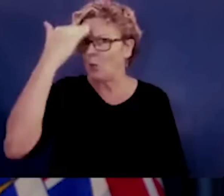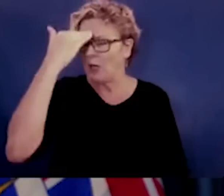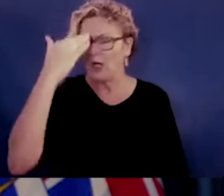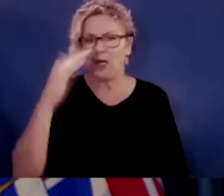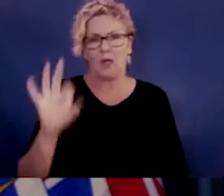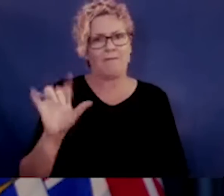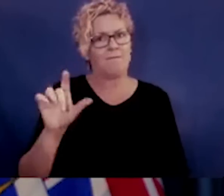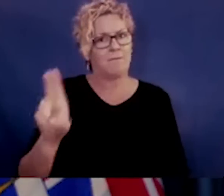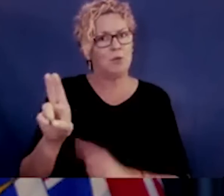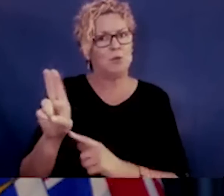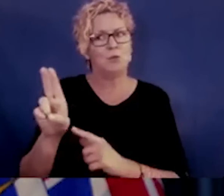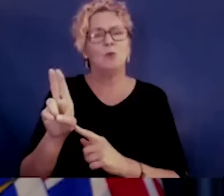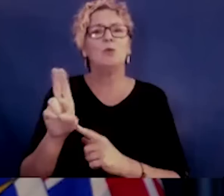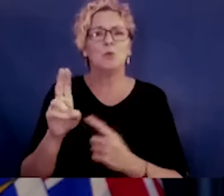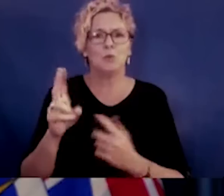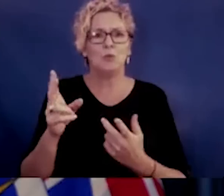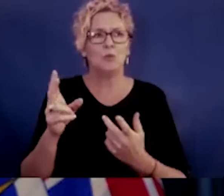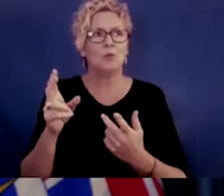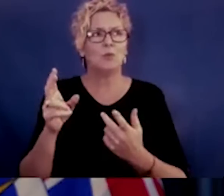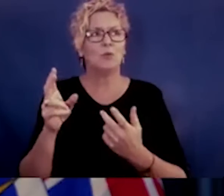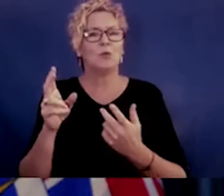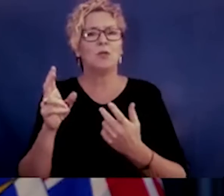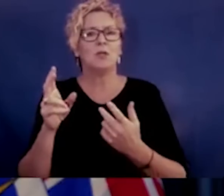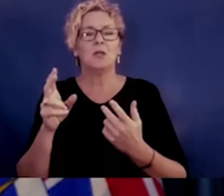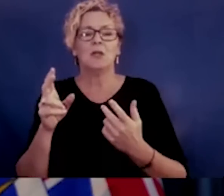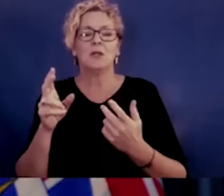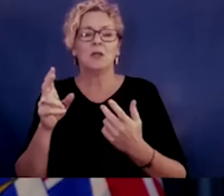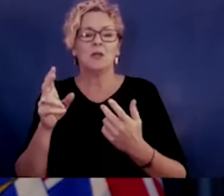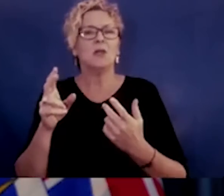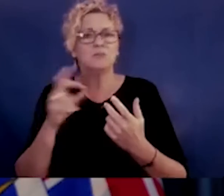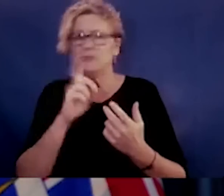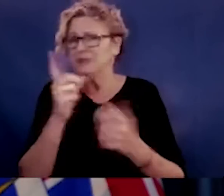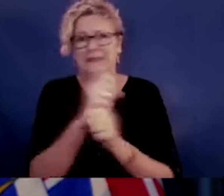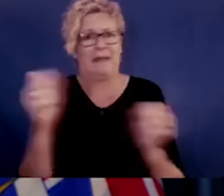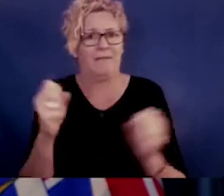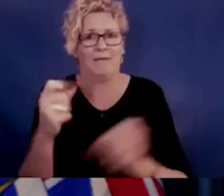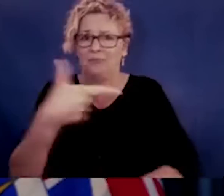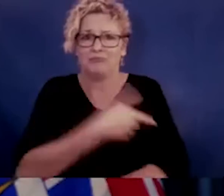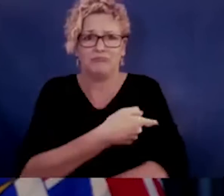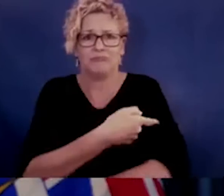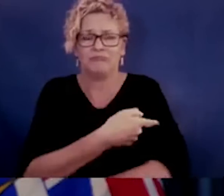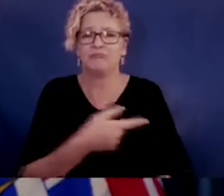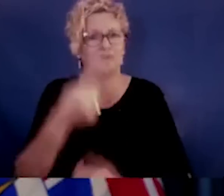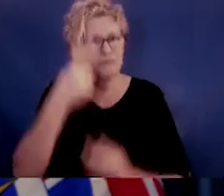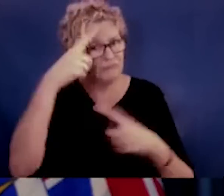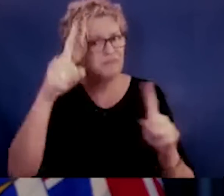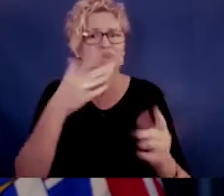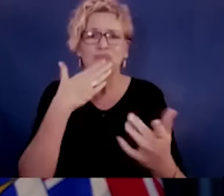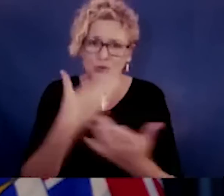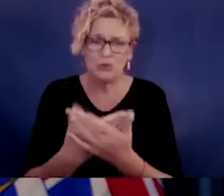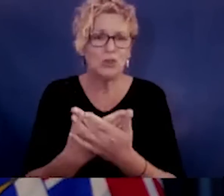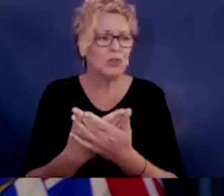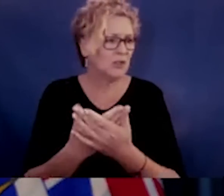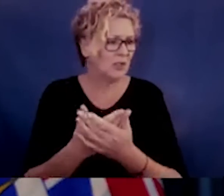keep influenza as low as possible in our communities so that we're protecting our healthcare system, but also so we're able to tell the